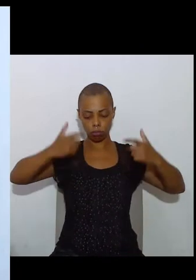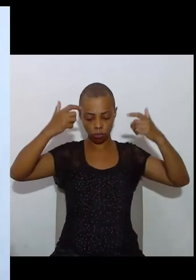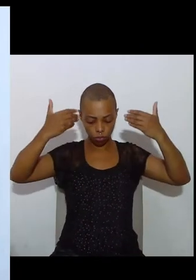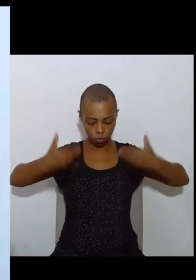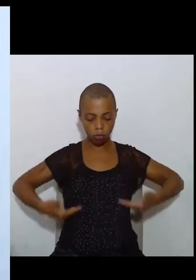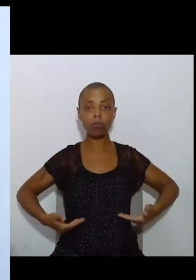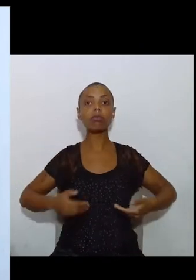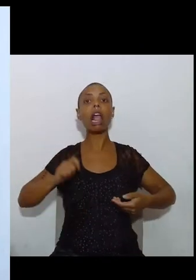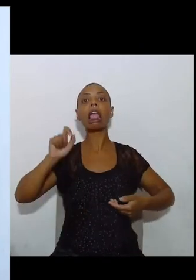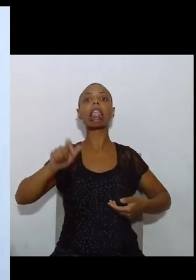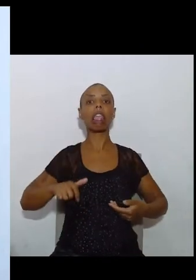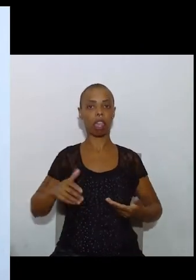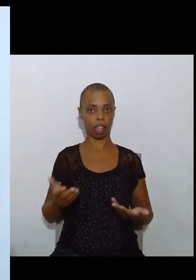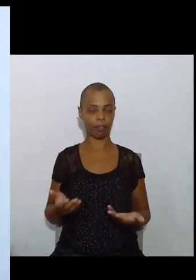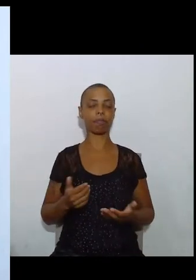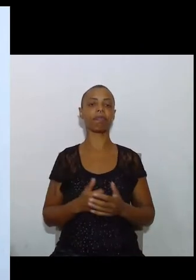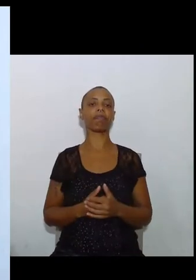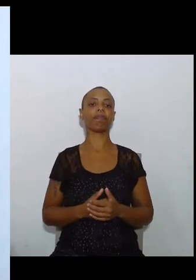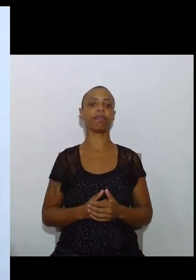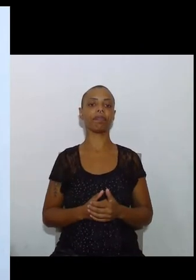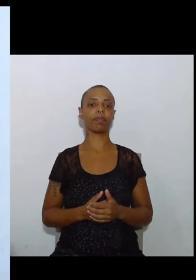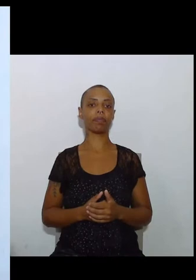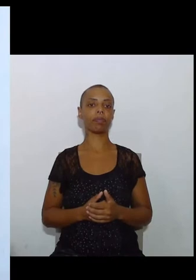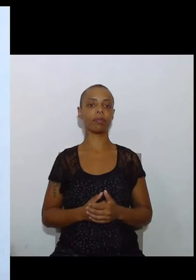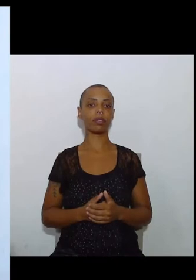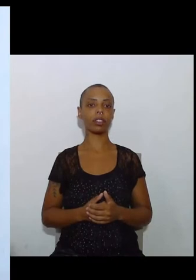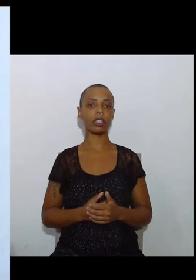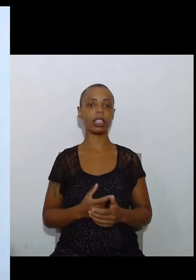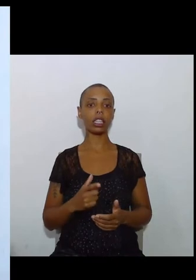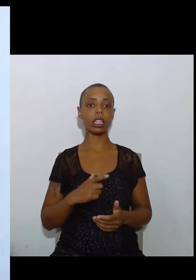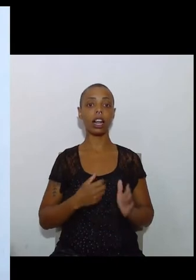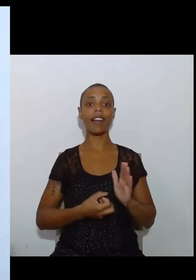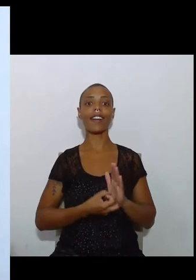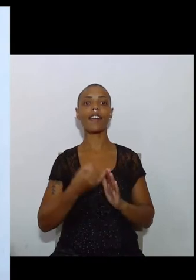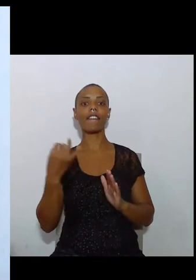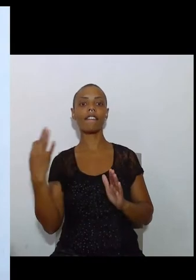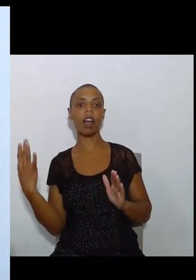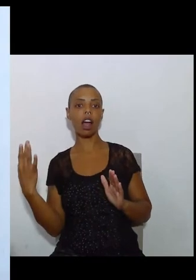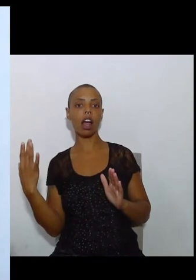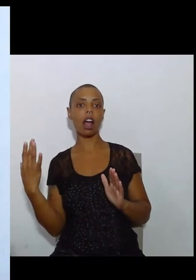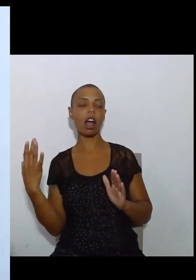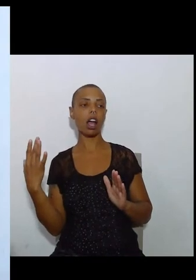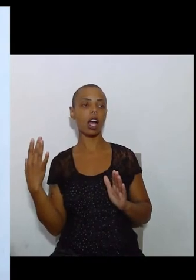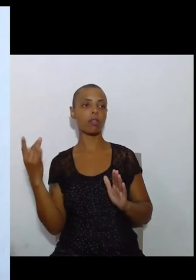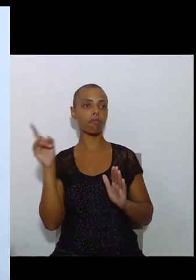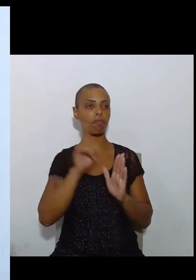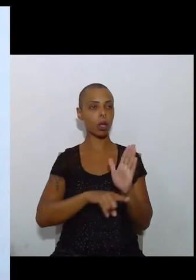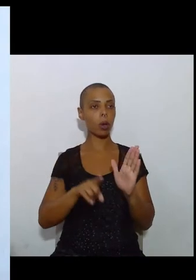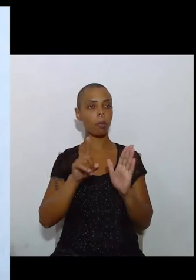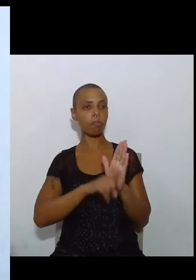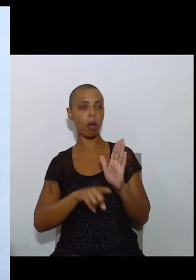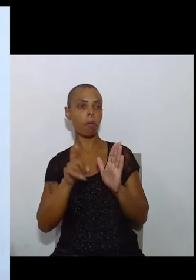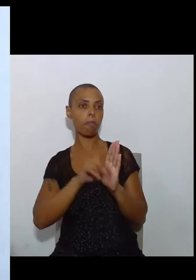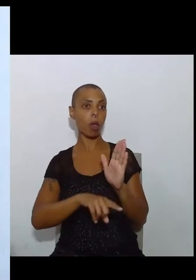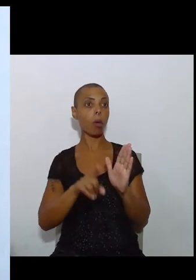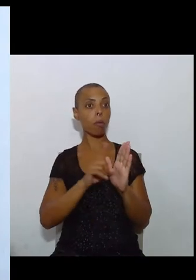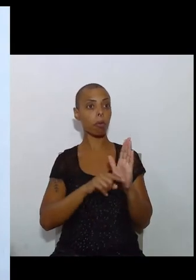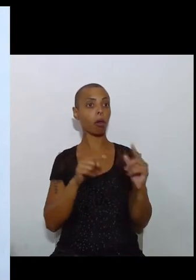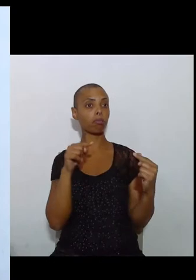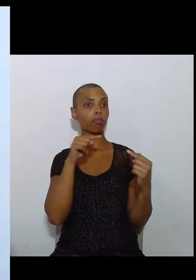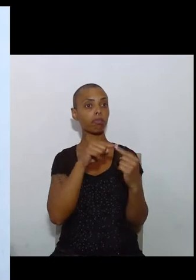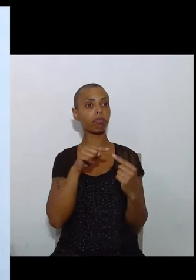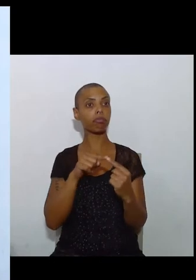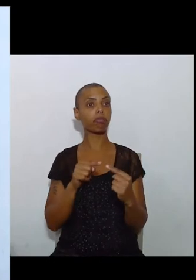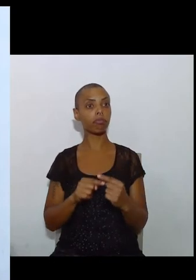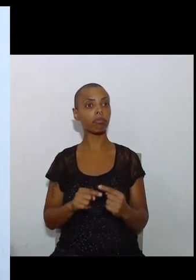identities as individuals as human beings and there are many uh issues related to